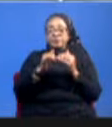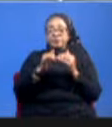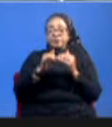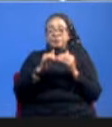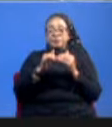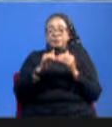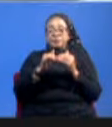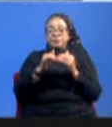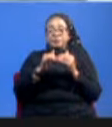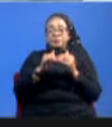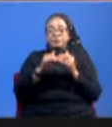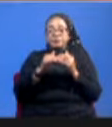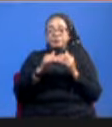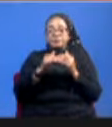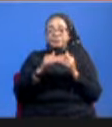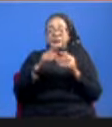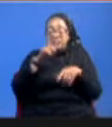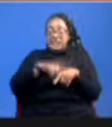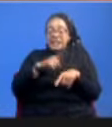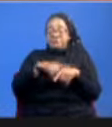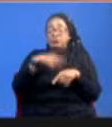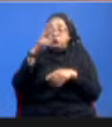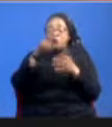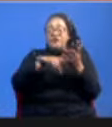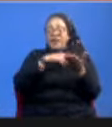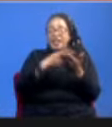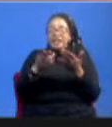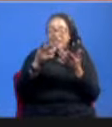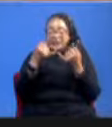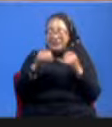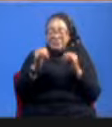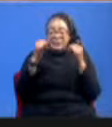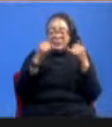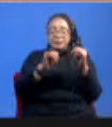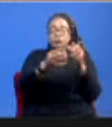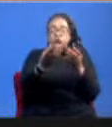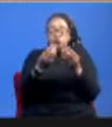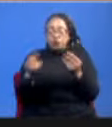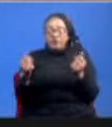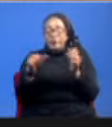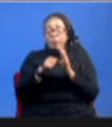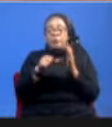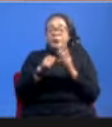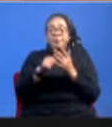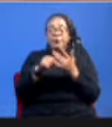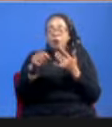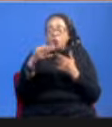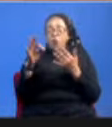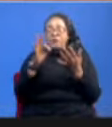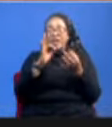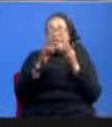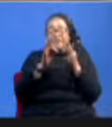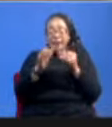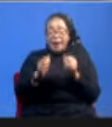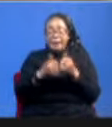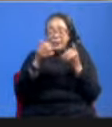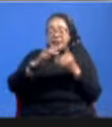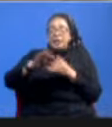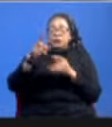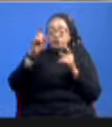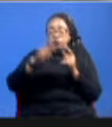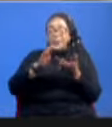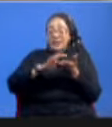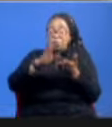After two failed attempts by the mediation committee to resolve the stalemate over whether counties should be